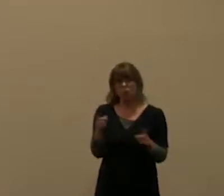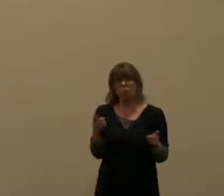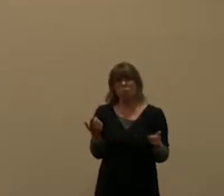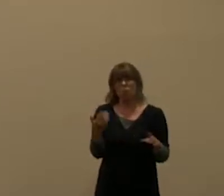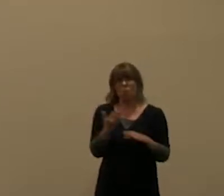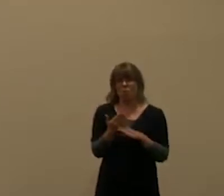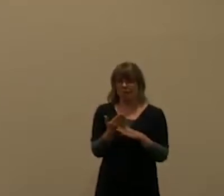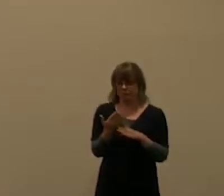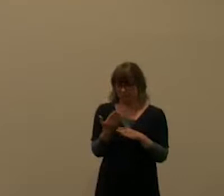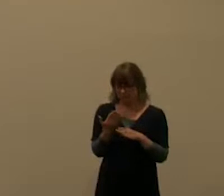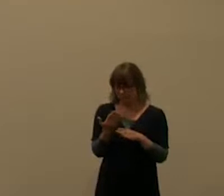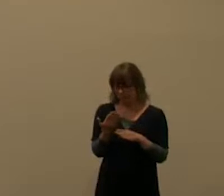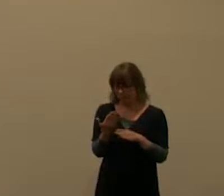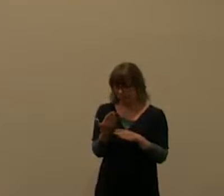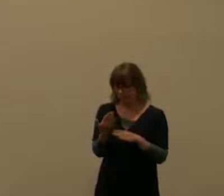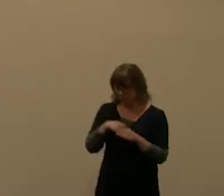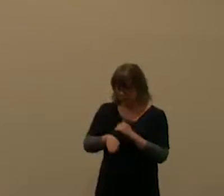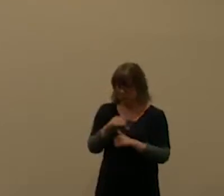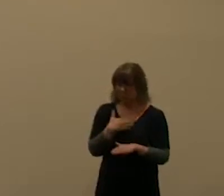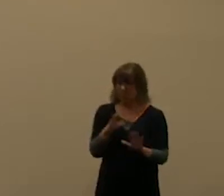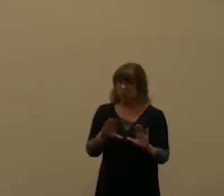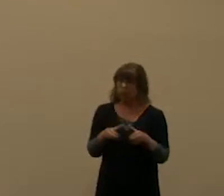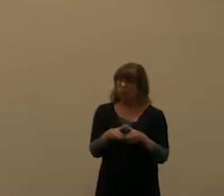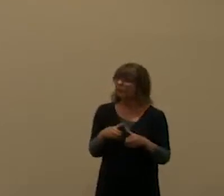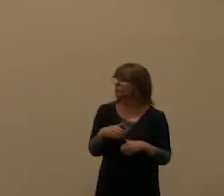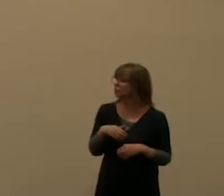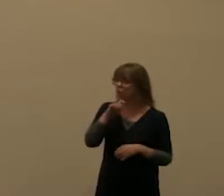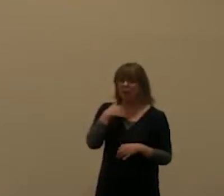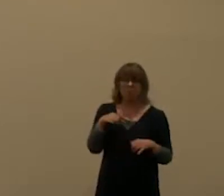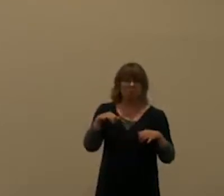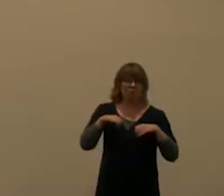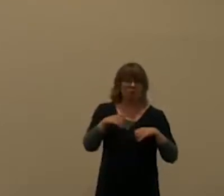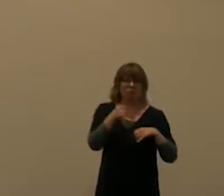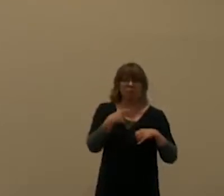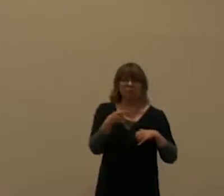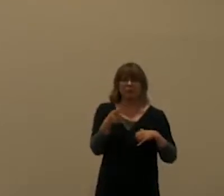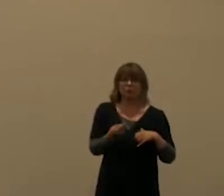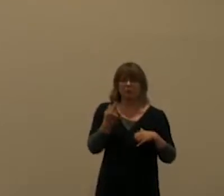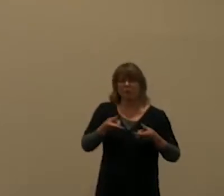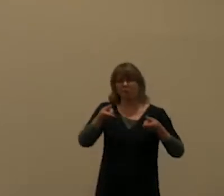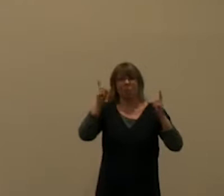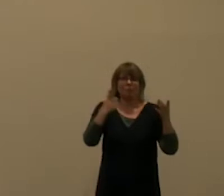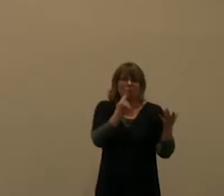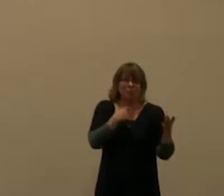working within a organization, you will probably have a manager, unless you're the CEO.